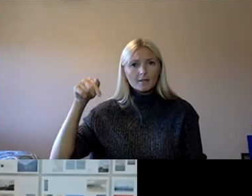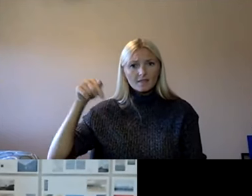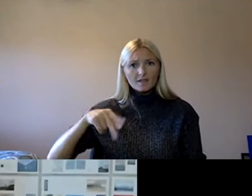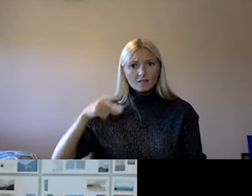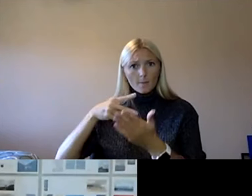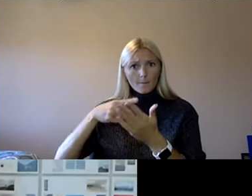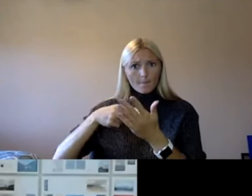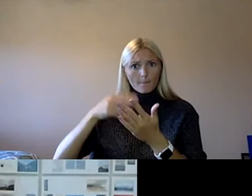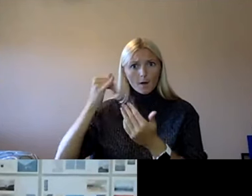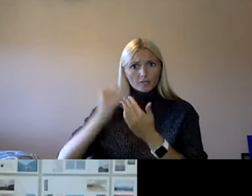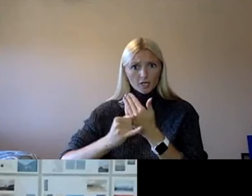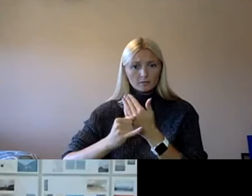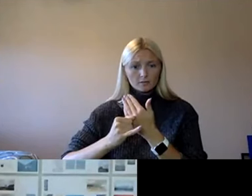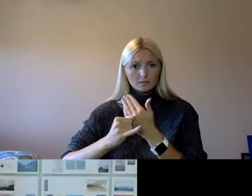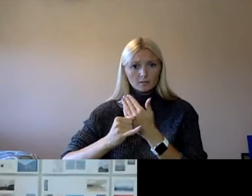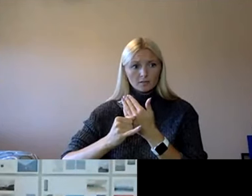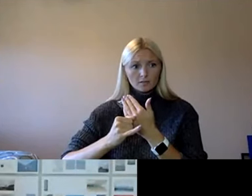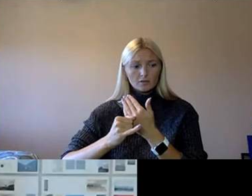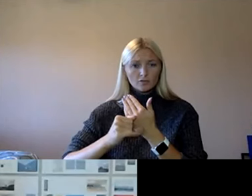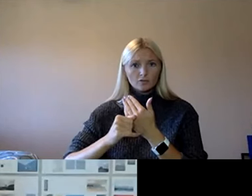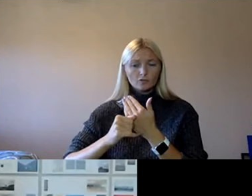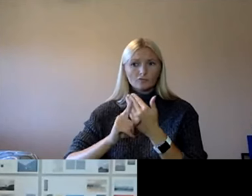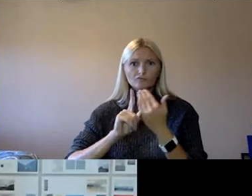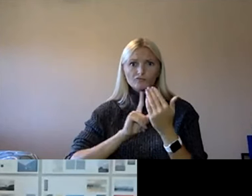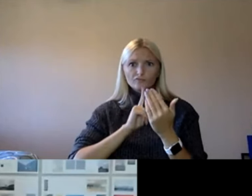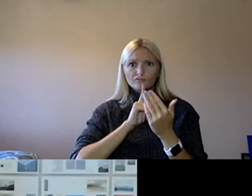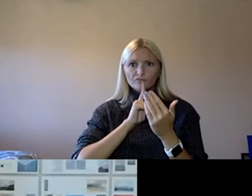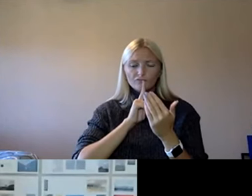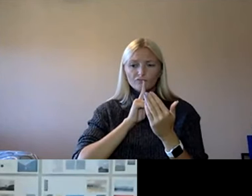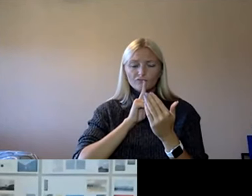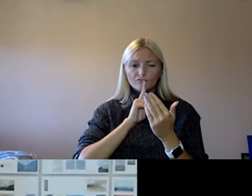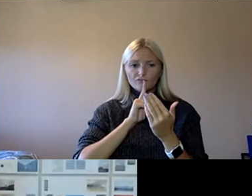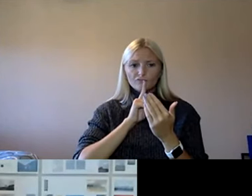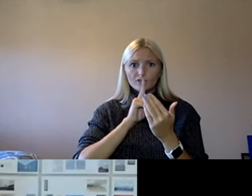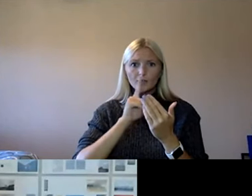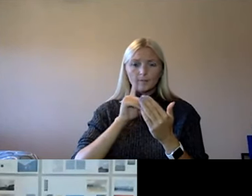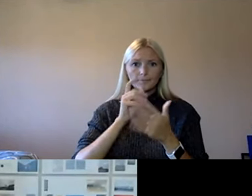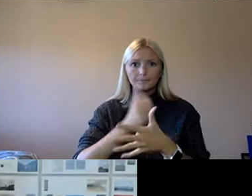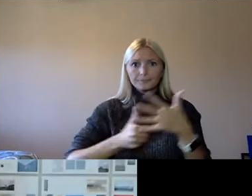are most often drafted by the Minister of Education.